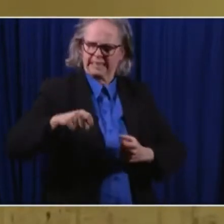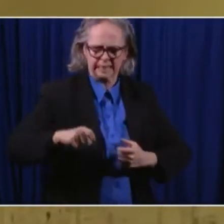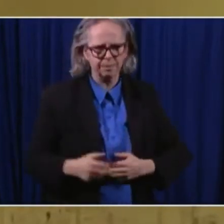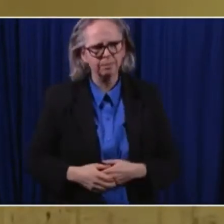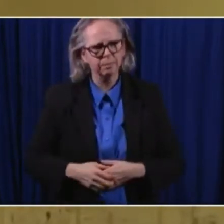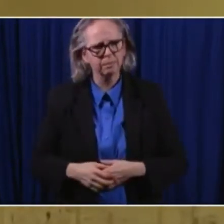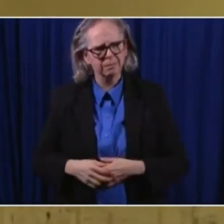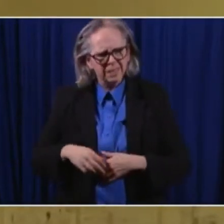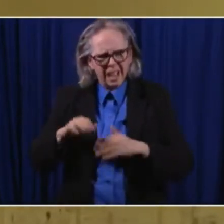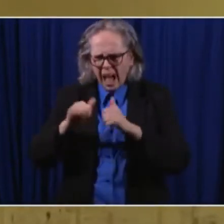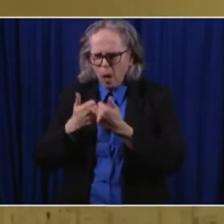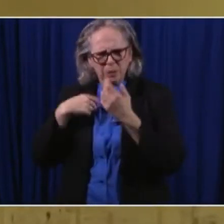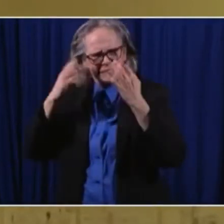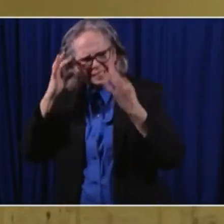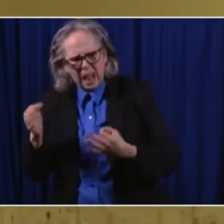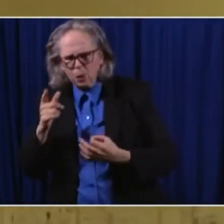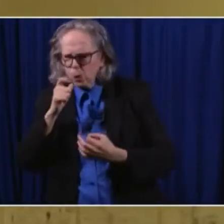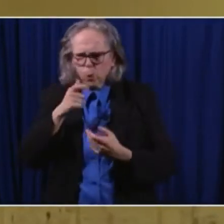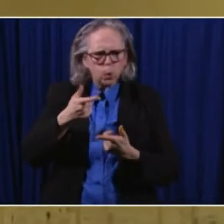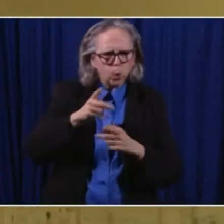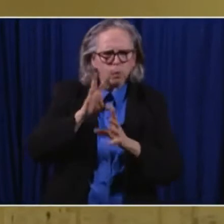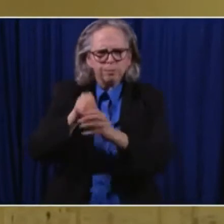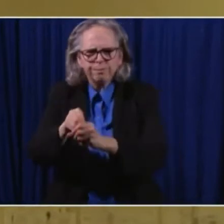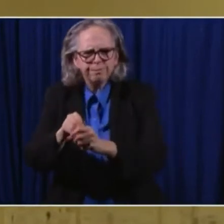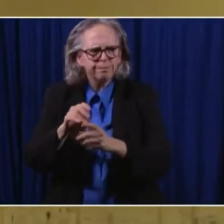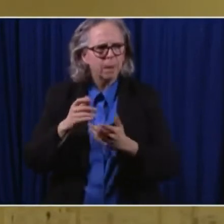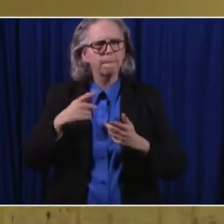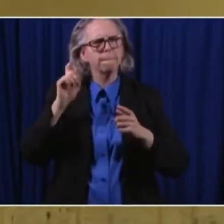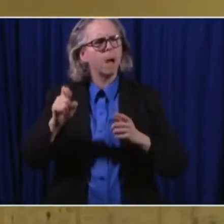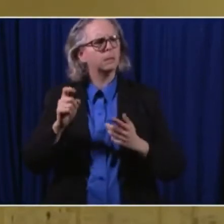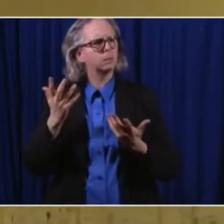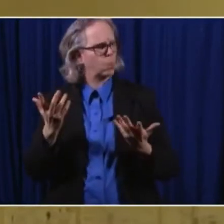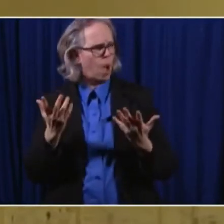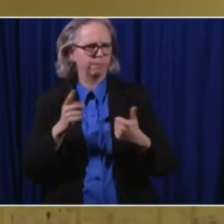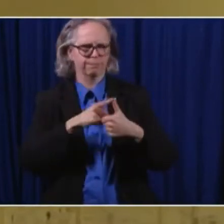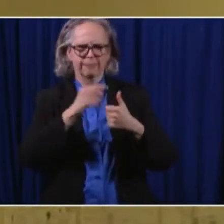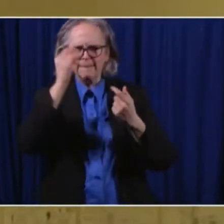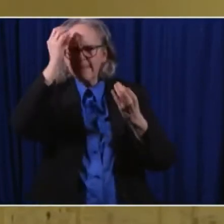take these folks from their civilian jobs, we don't want to degrade